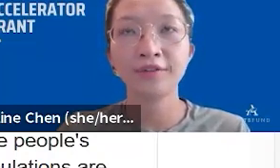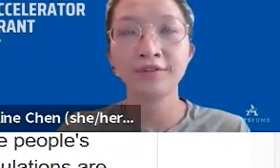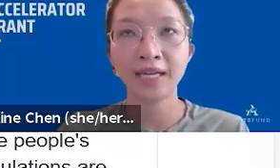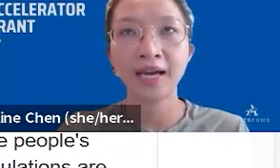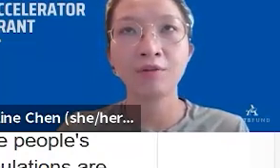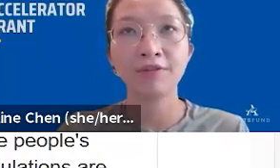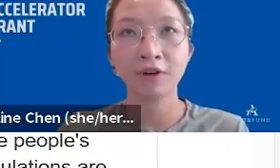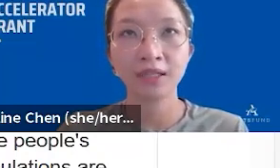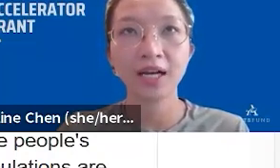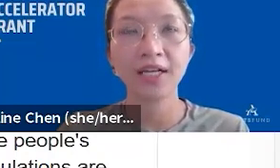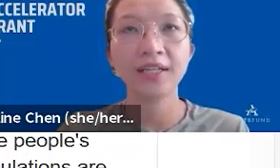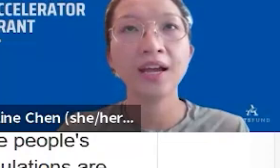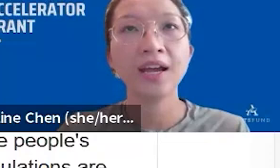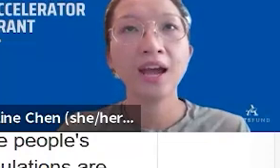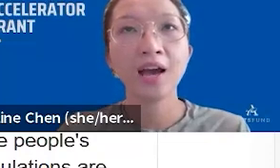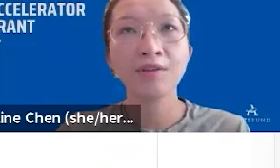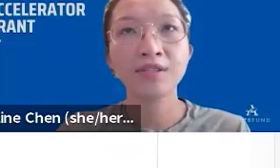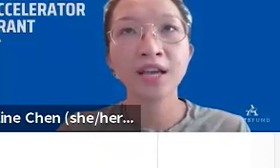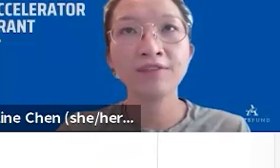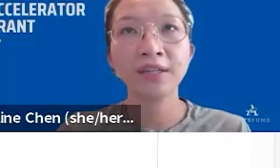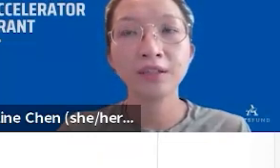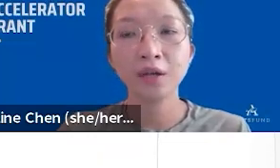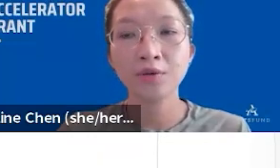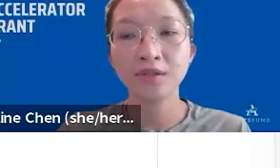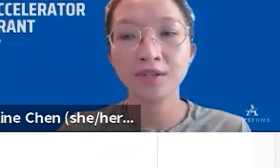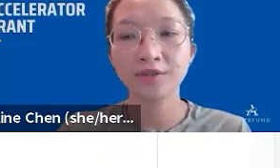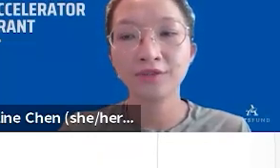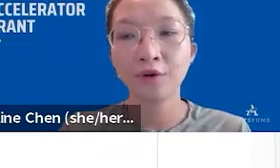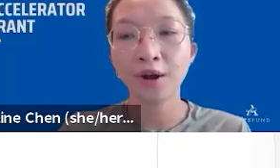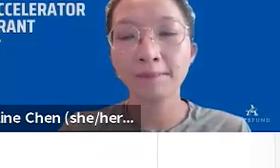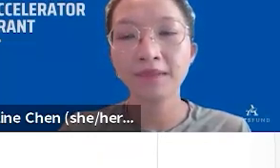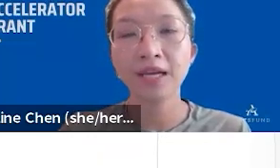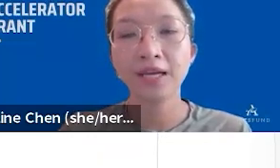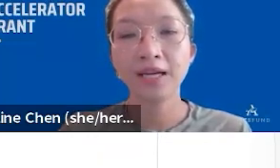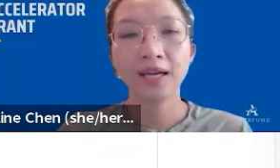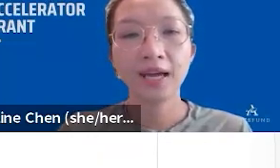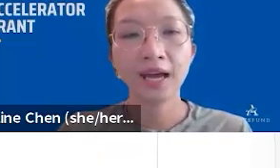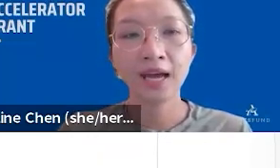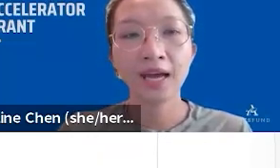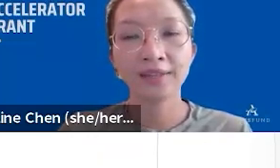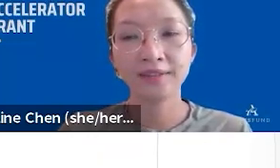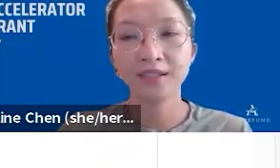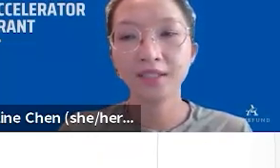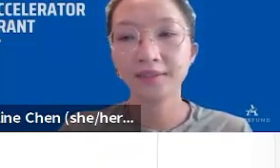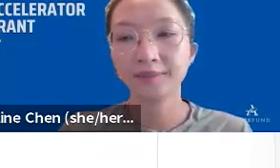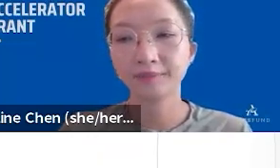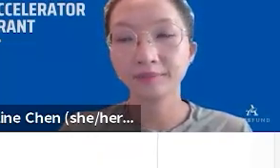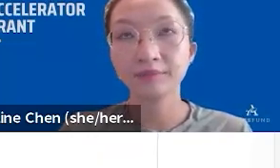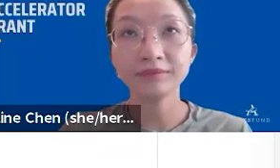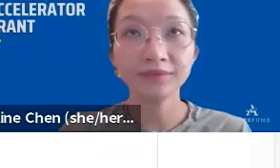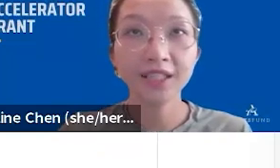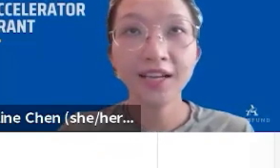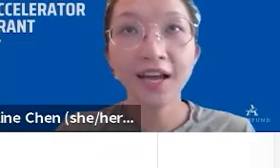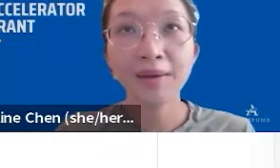accelerator@artsfunds.org or via our phone line. I'll save and close this form and